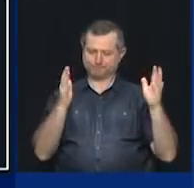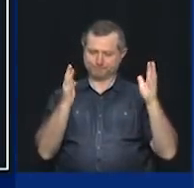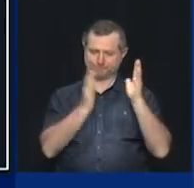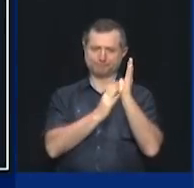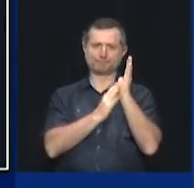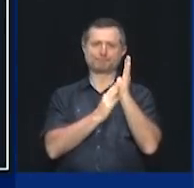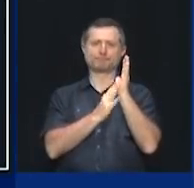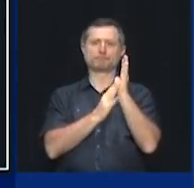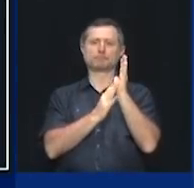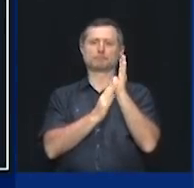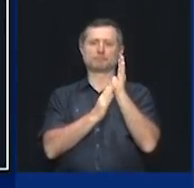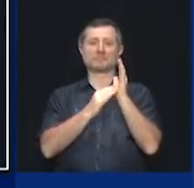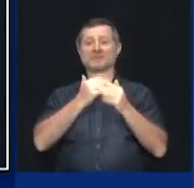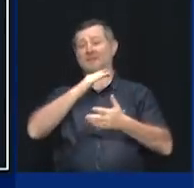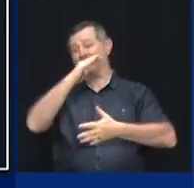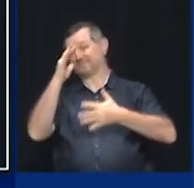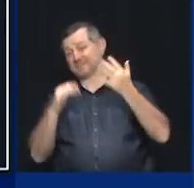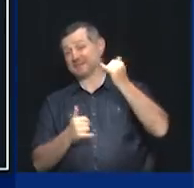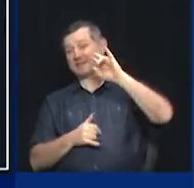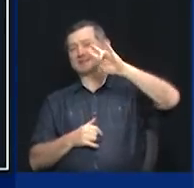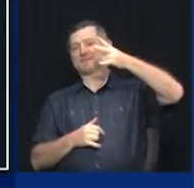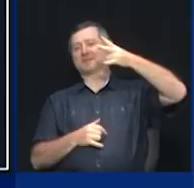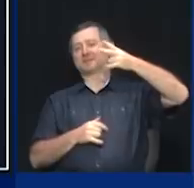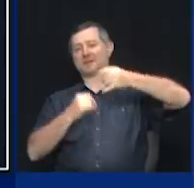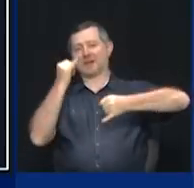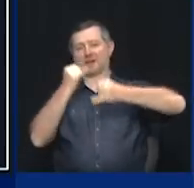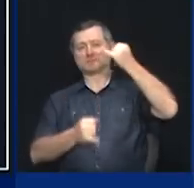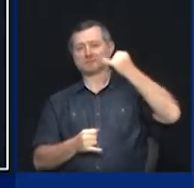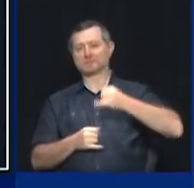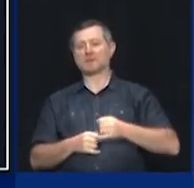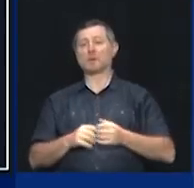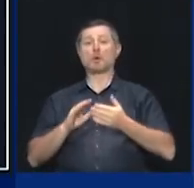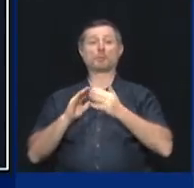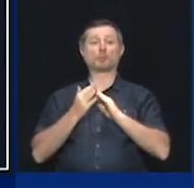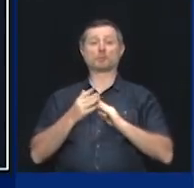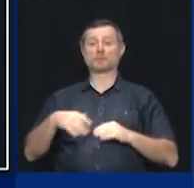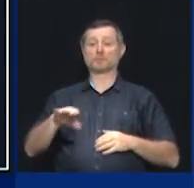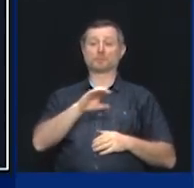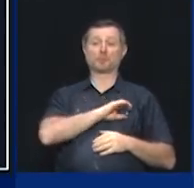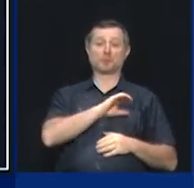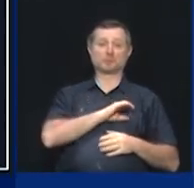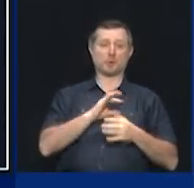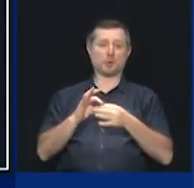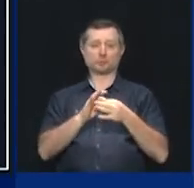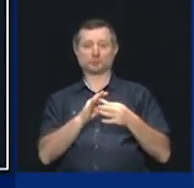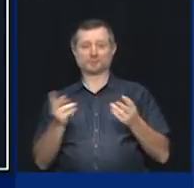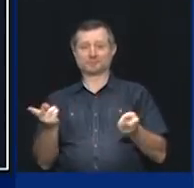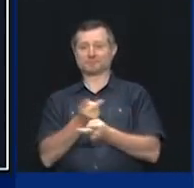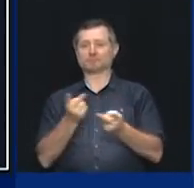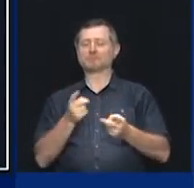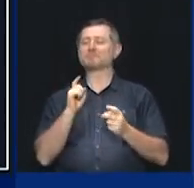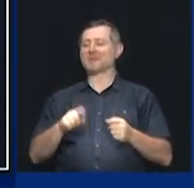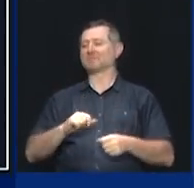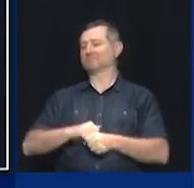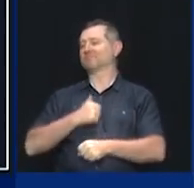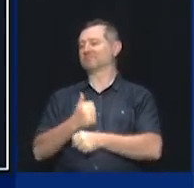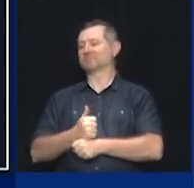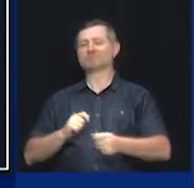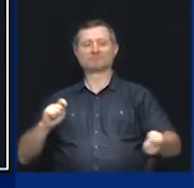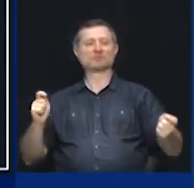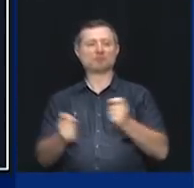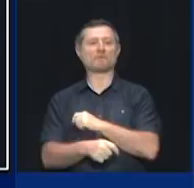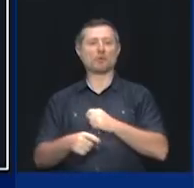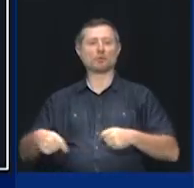Last step is step seven. The police-community relationship must be reformed. And restoration of